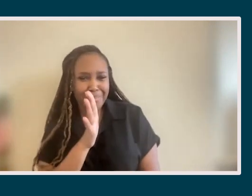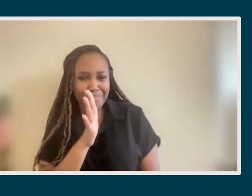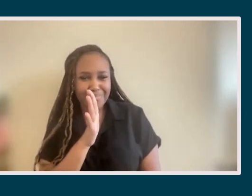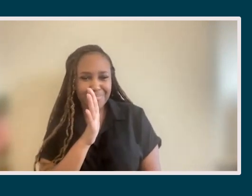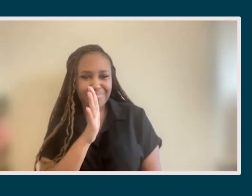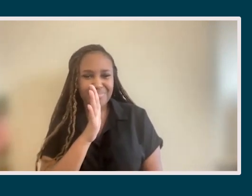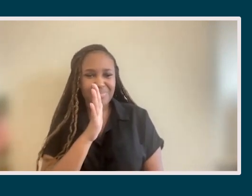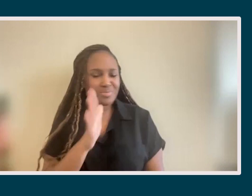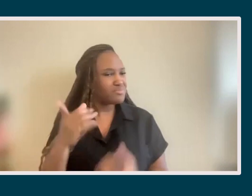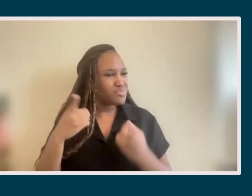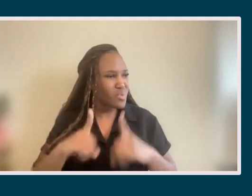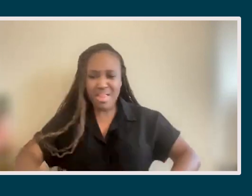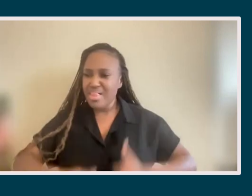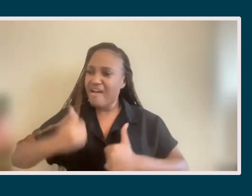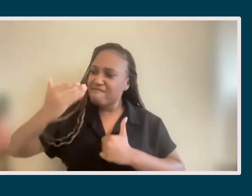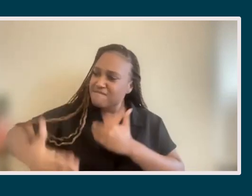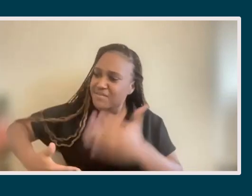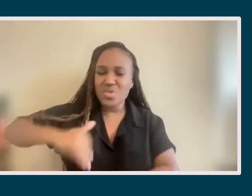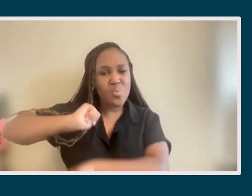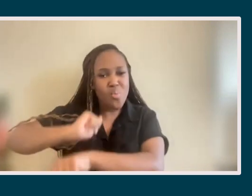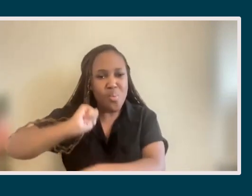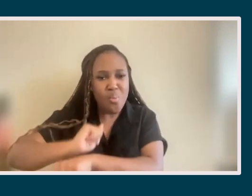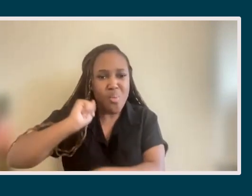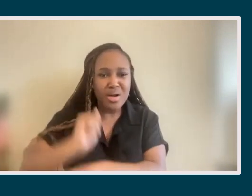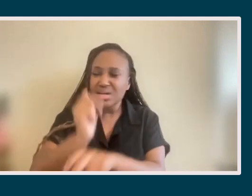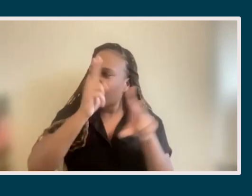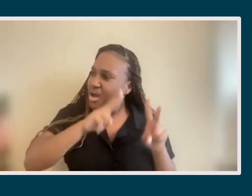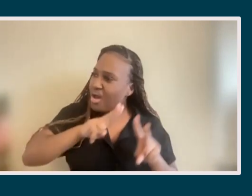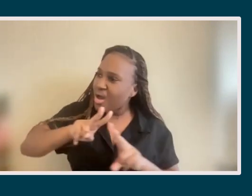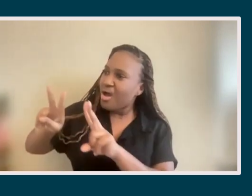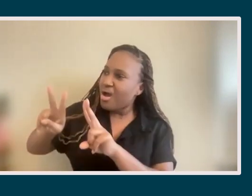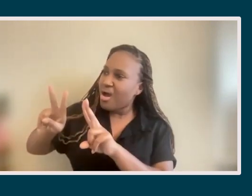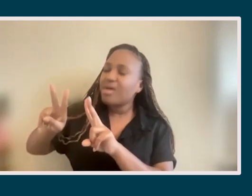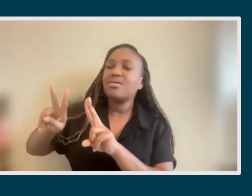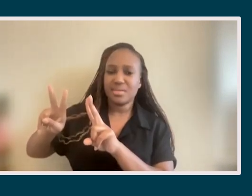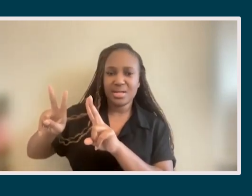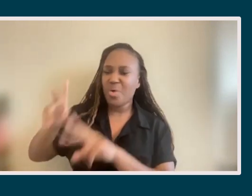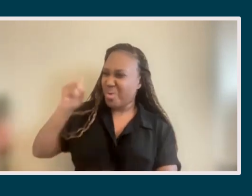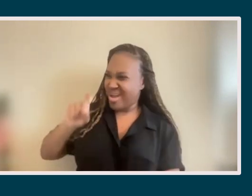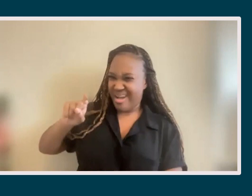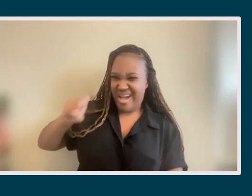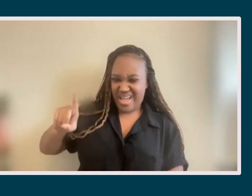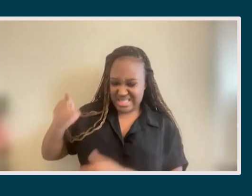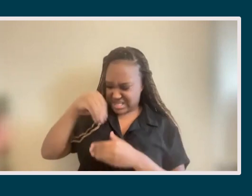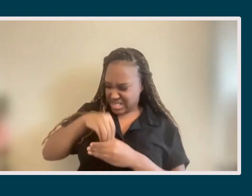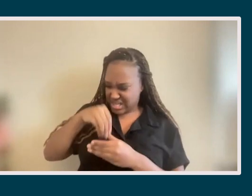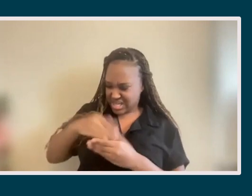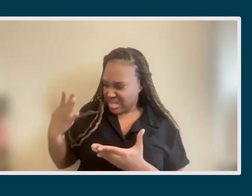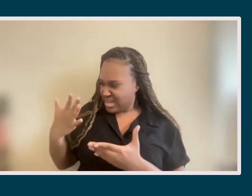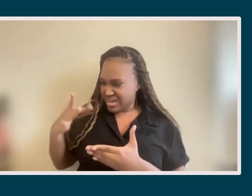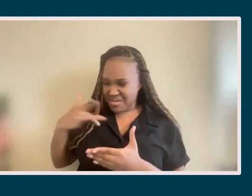rest of their lives, and they're who we genuinely turn to with these kinds of questions. So we just figured,